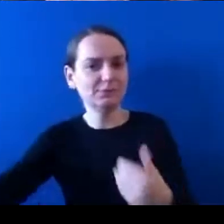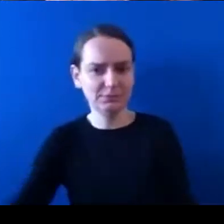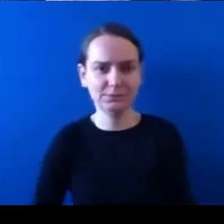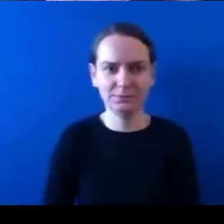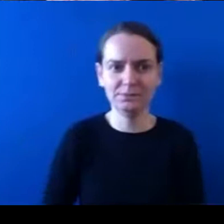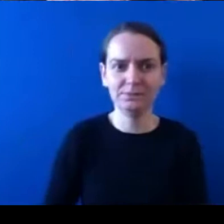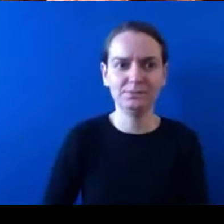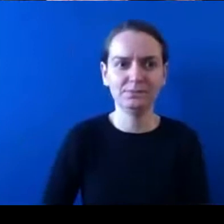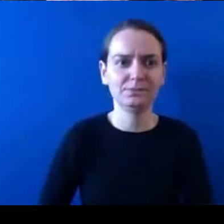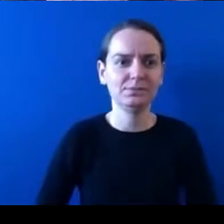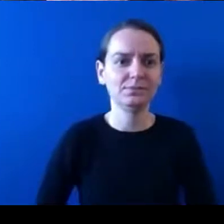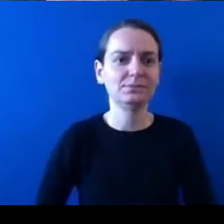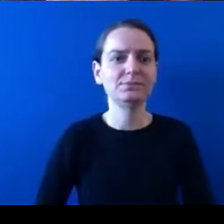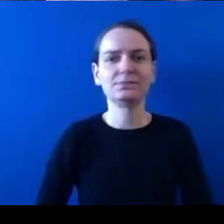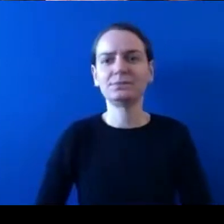O&M skills.